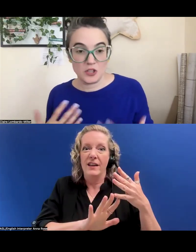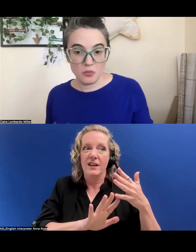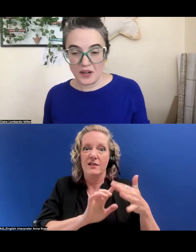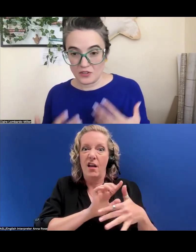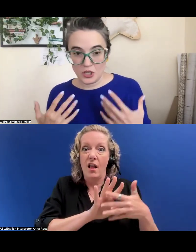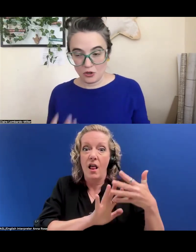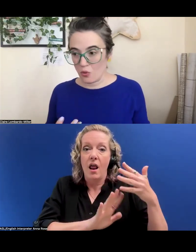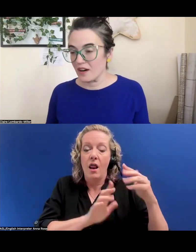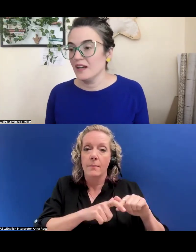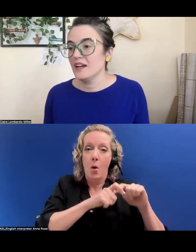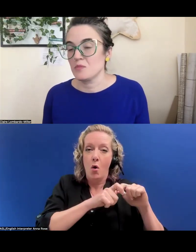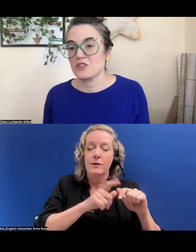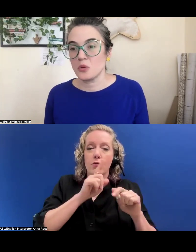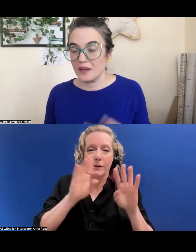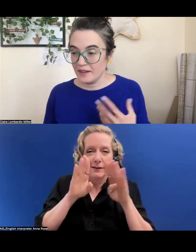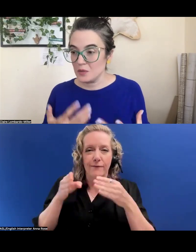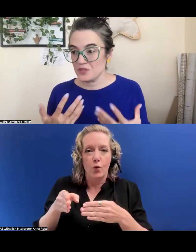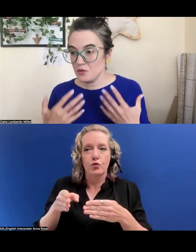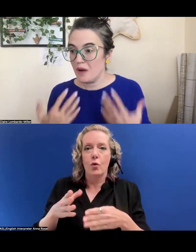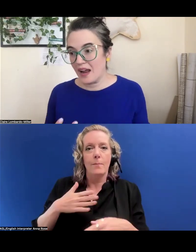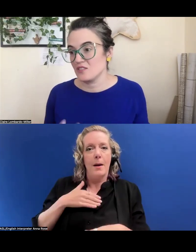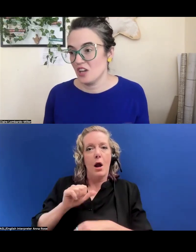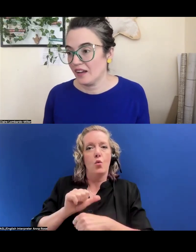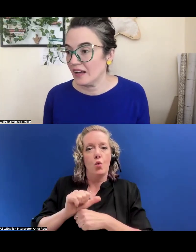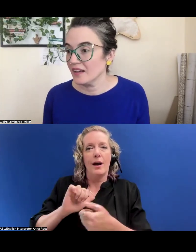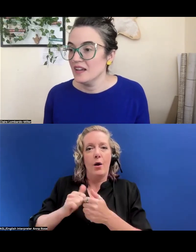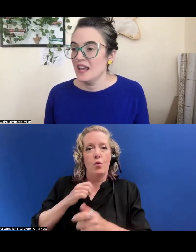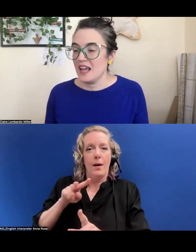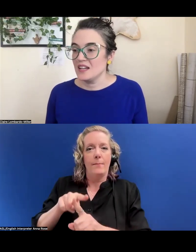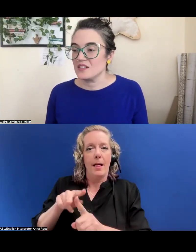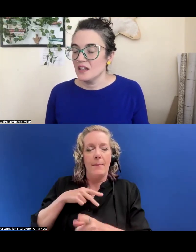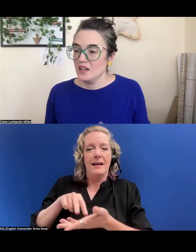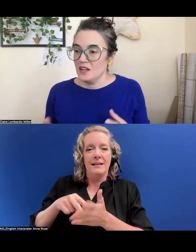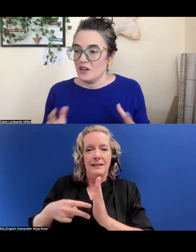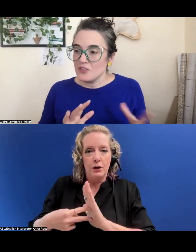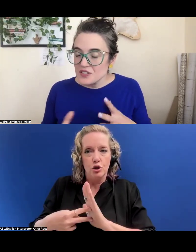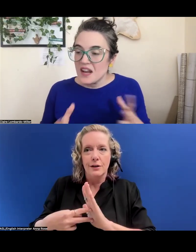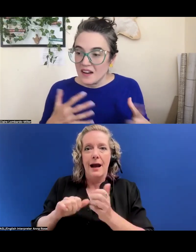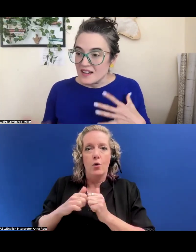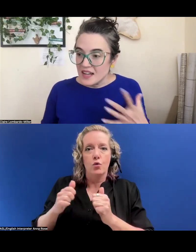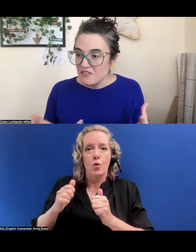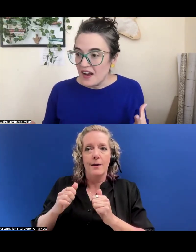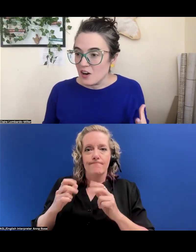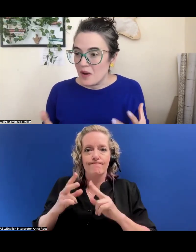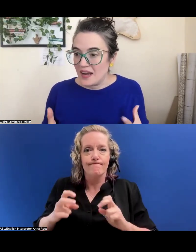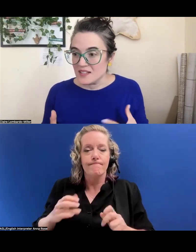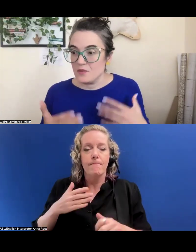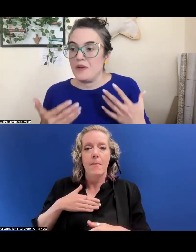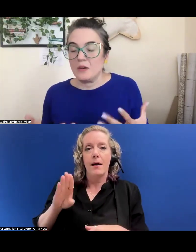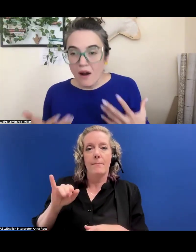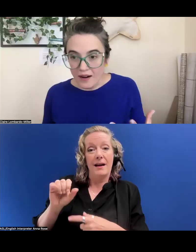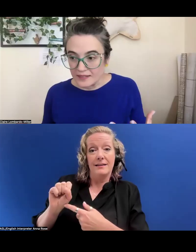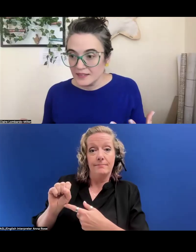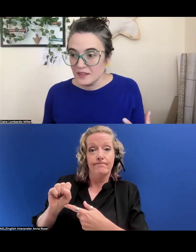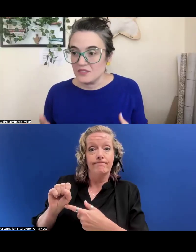intentionality that you bring to your work, especially when it comes to bias checking. And understanding and identifying our bias is a